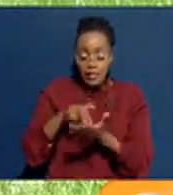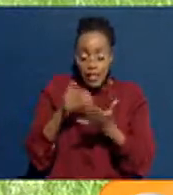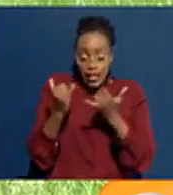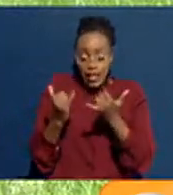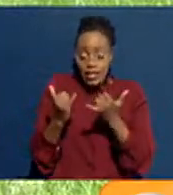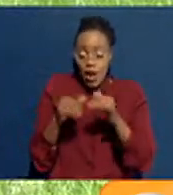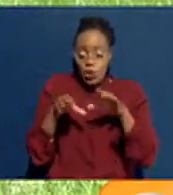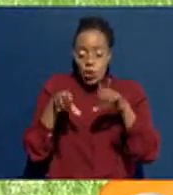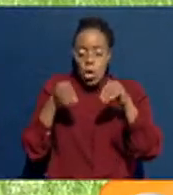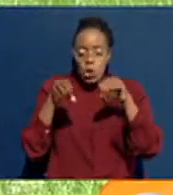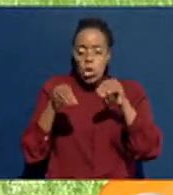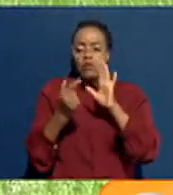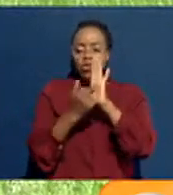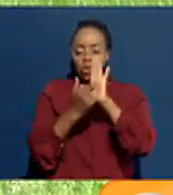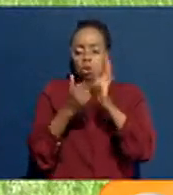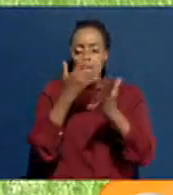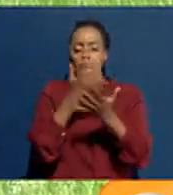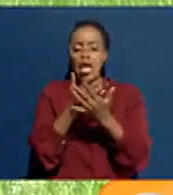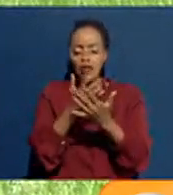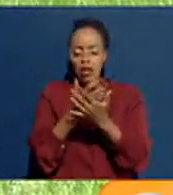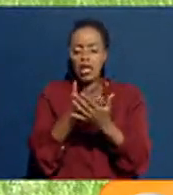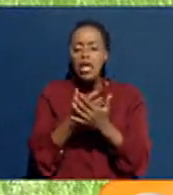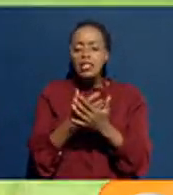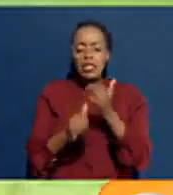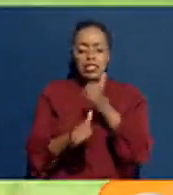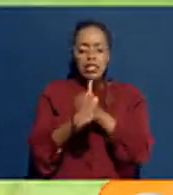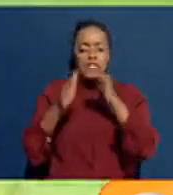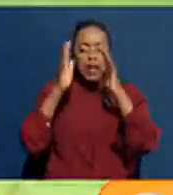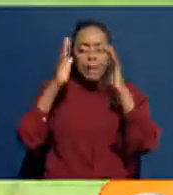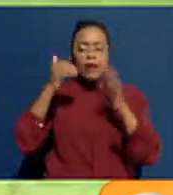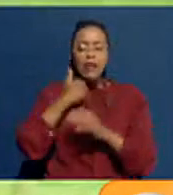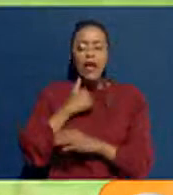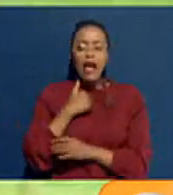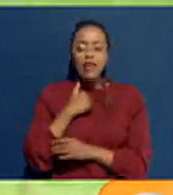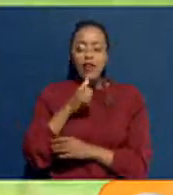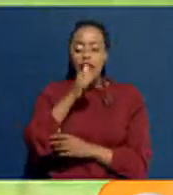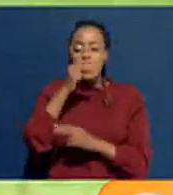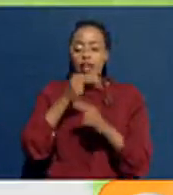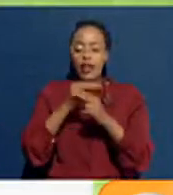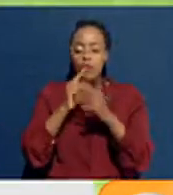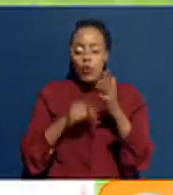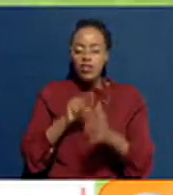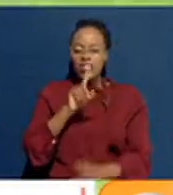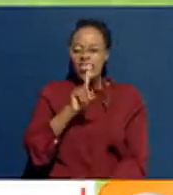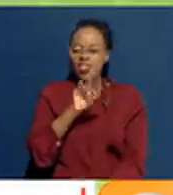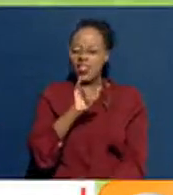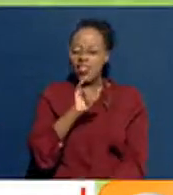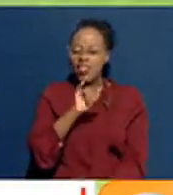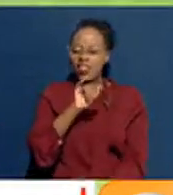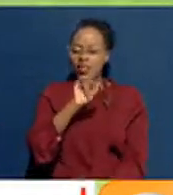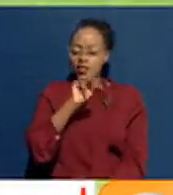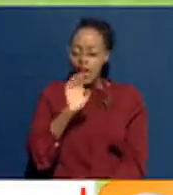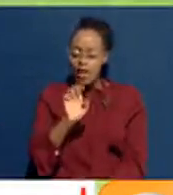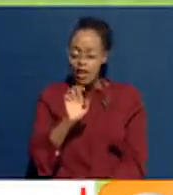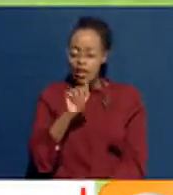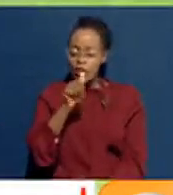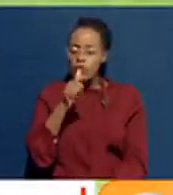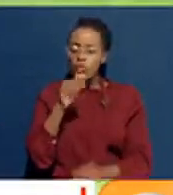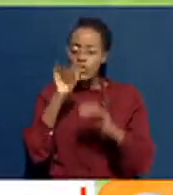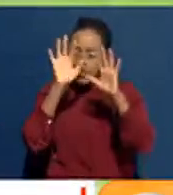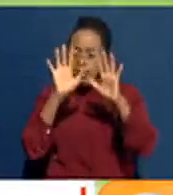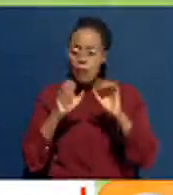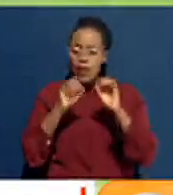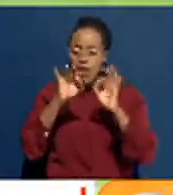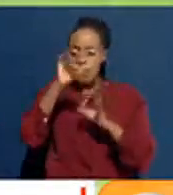now, evidence of the awaiting danger. Kitu ingine naitwa dike. Iyo dike ndio muhimu sana. Kama